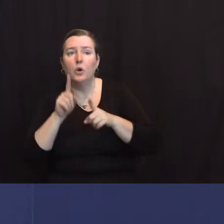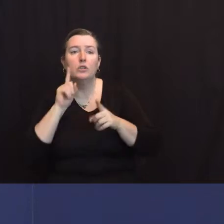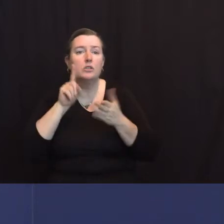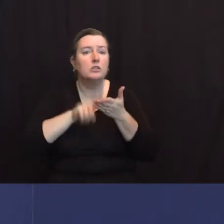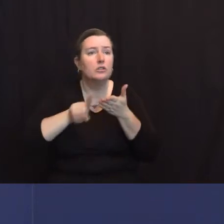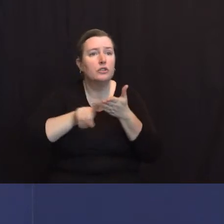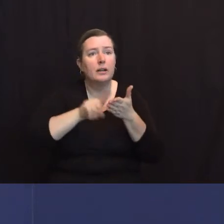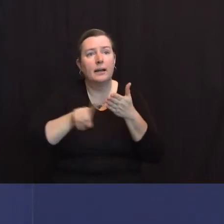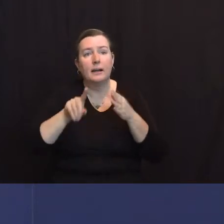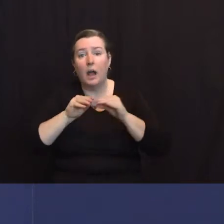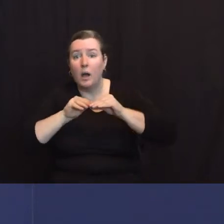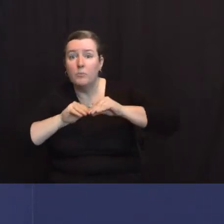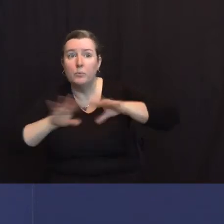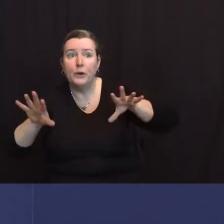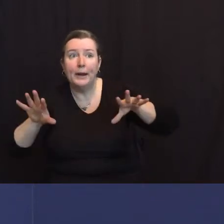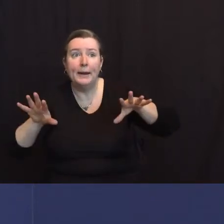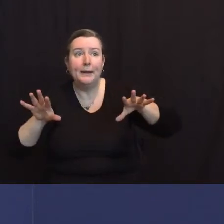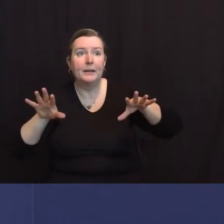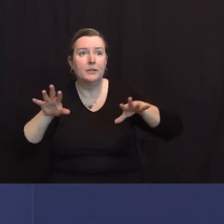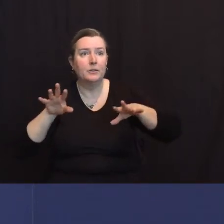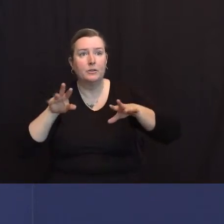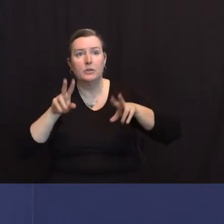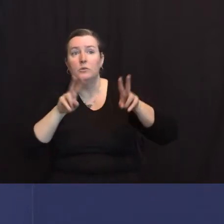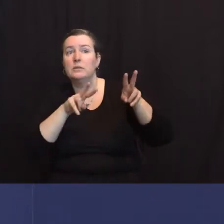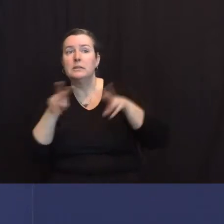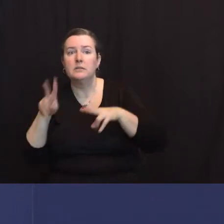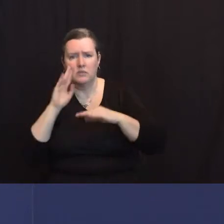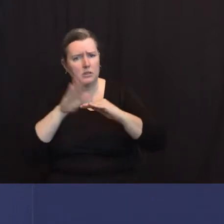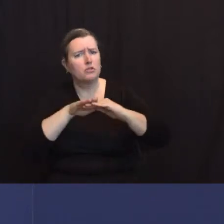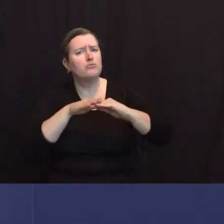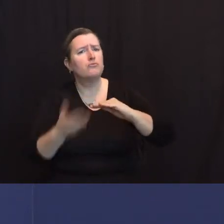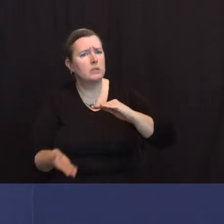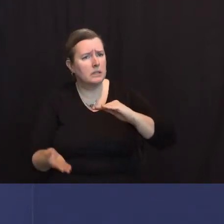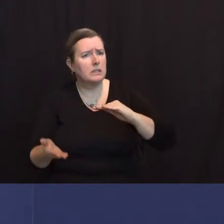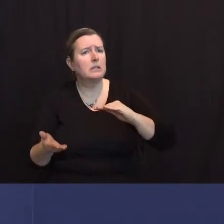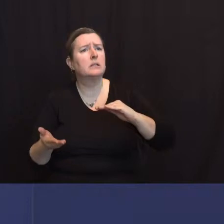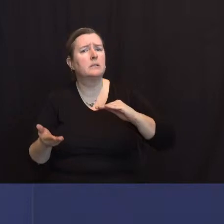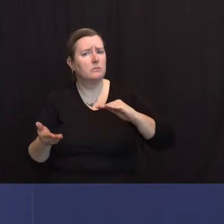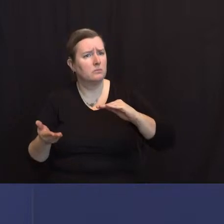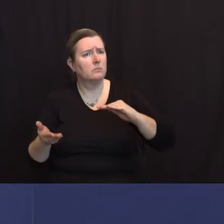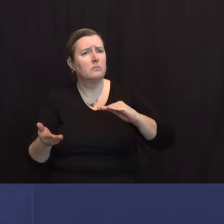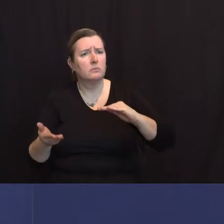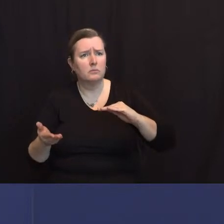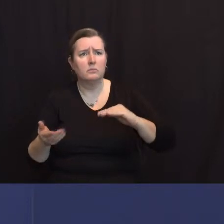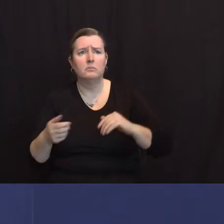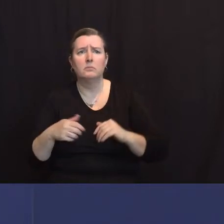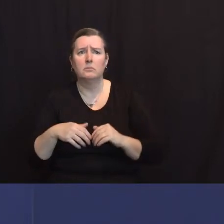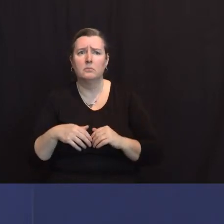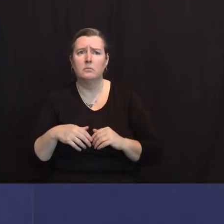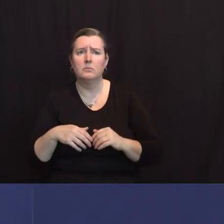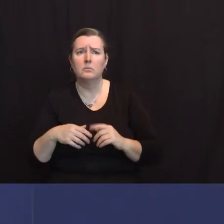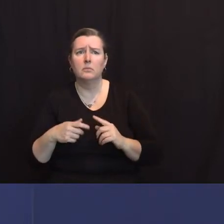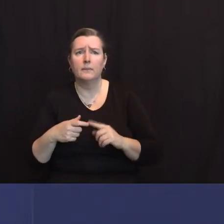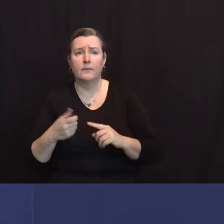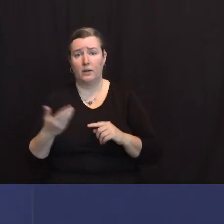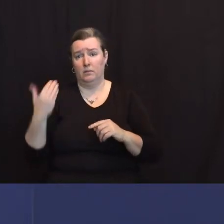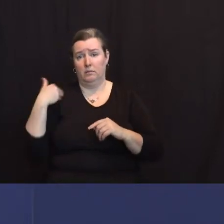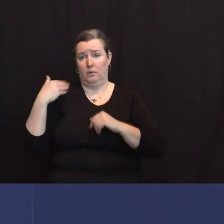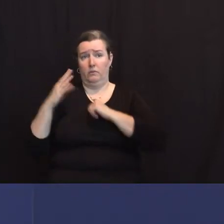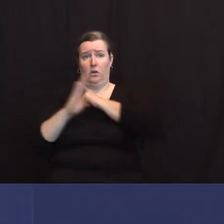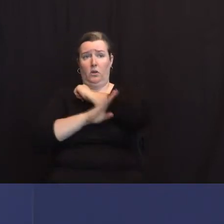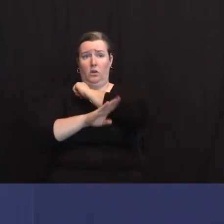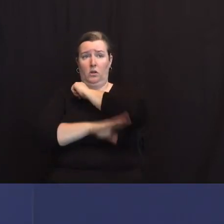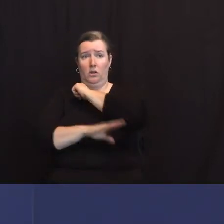seen a marked decrease in the number of newly reported cases from the fall peak, the week of January